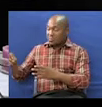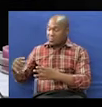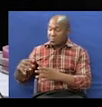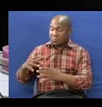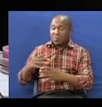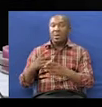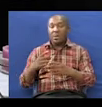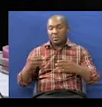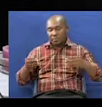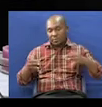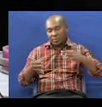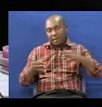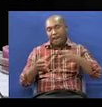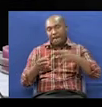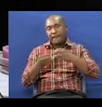gas supply